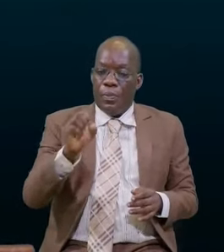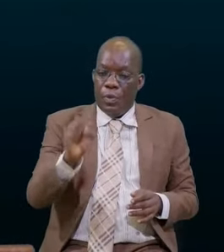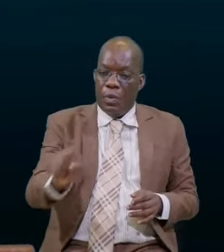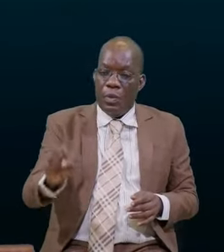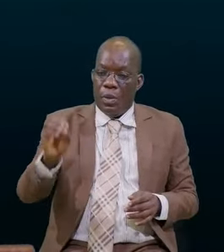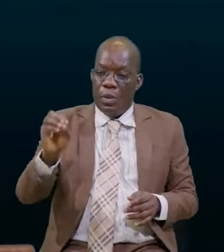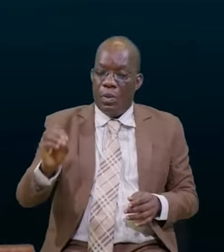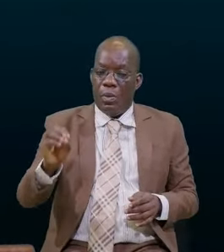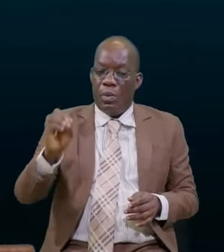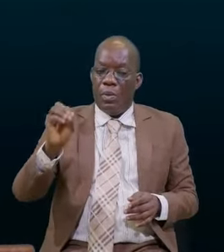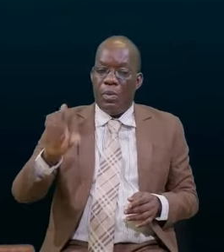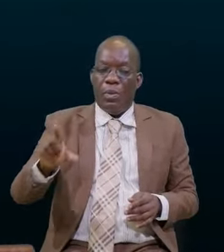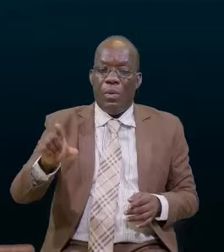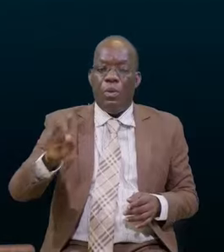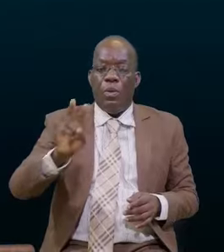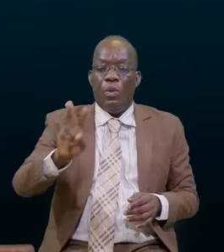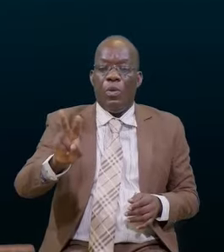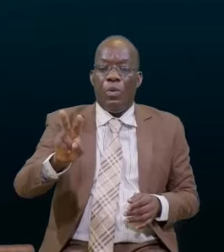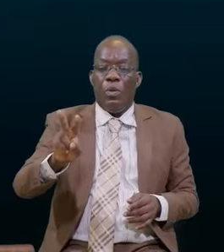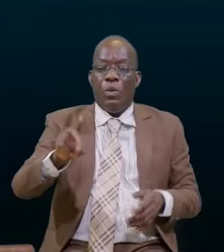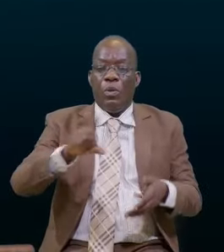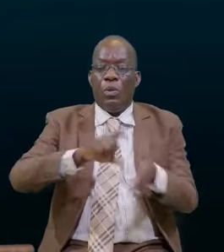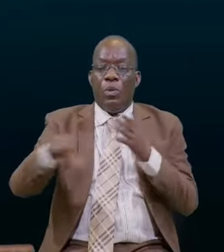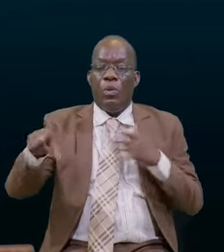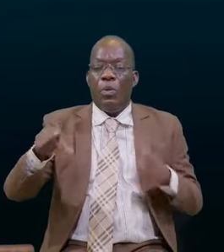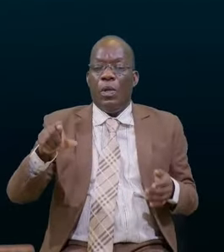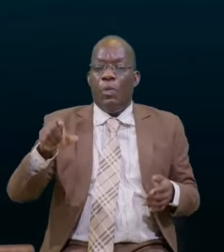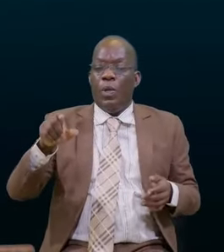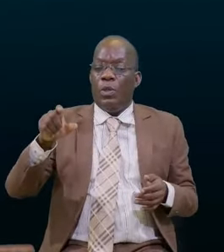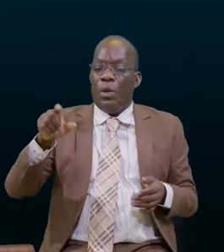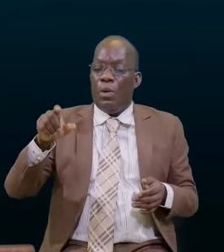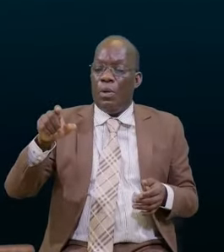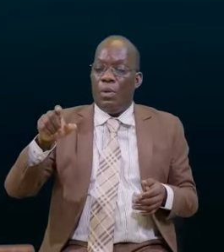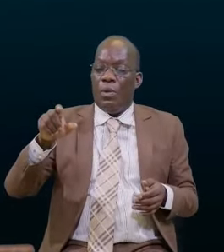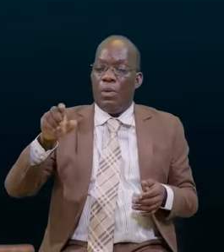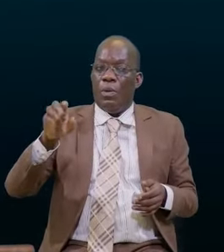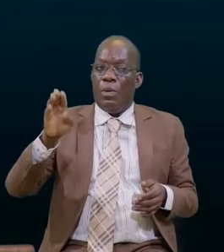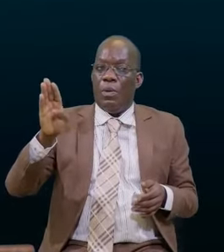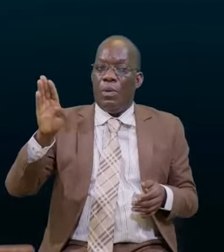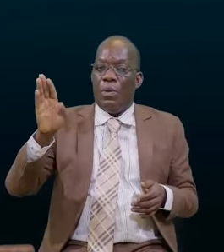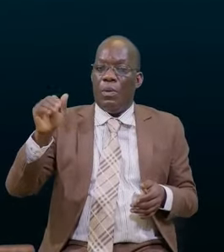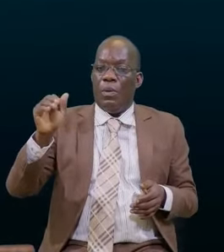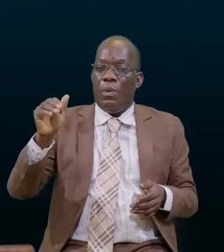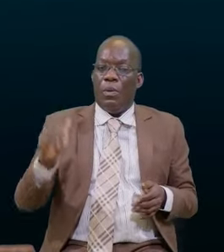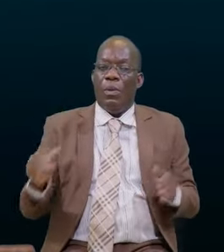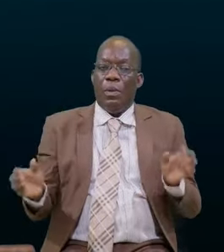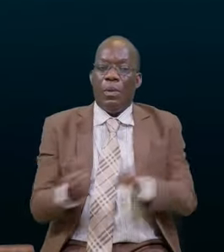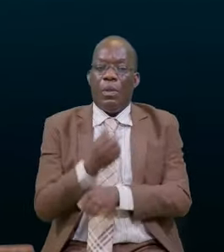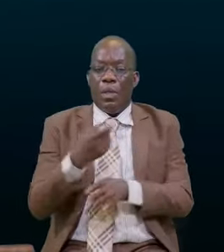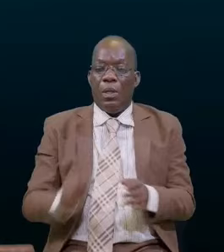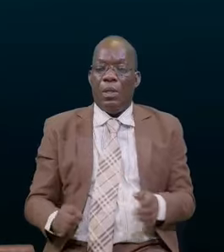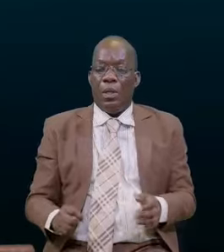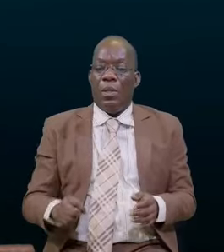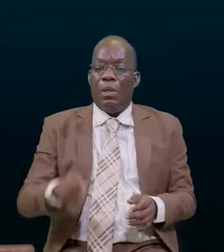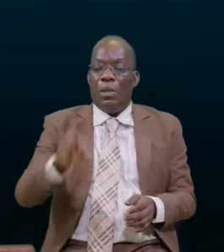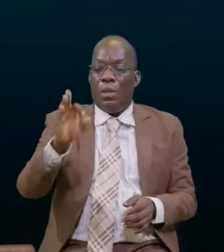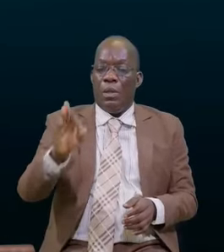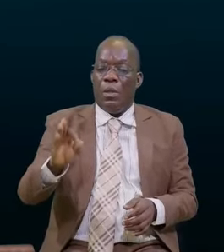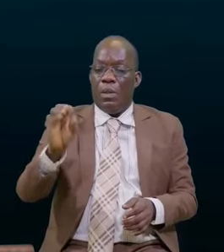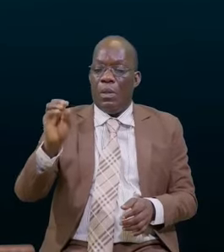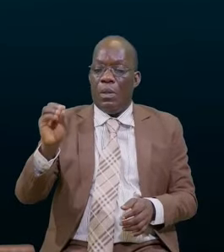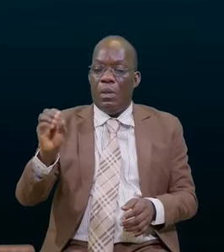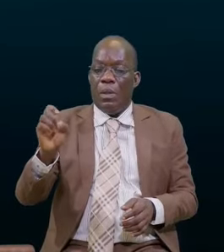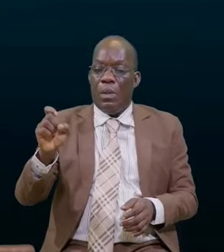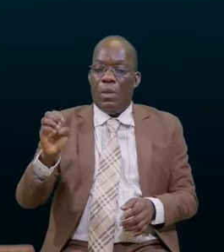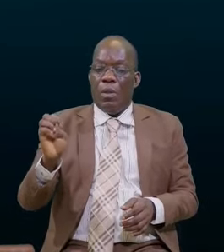2:15 Song of Solomon 2:15 take us the foxes the little foxes that SPO The Vines